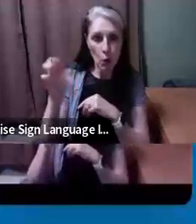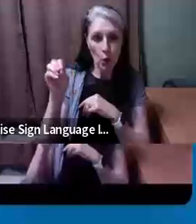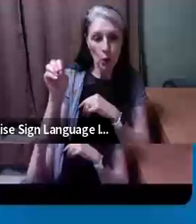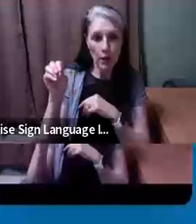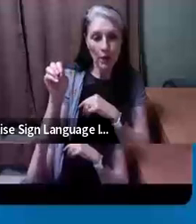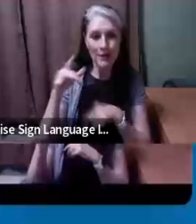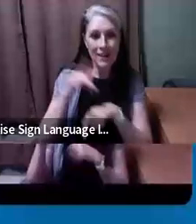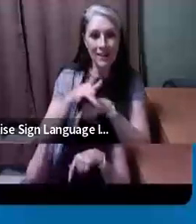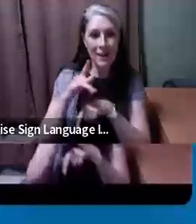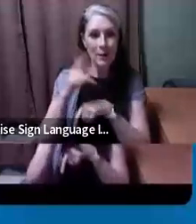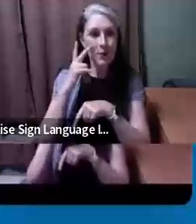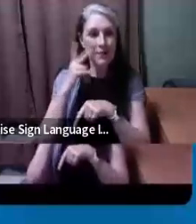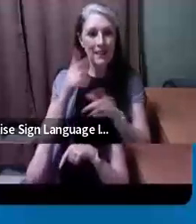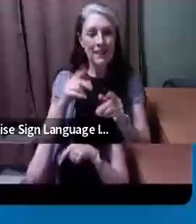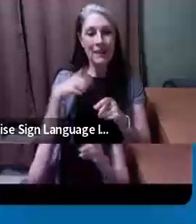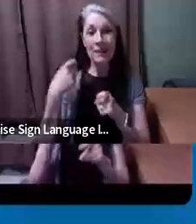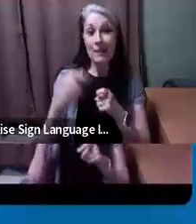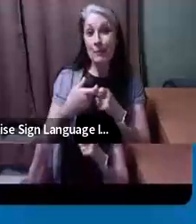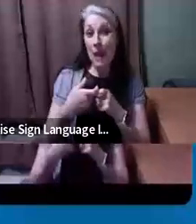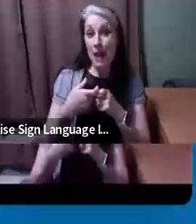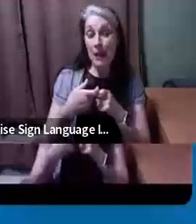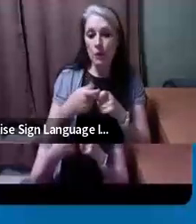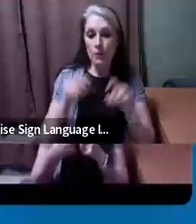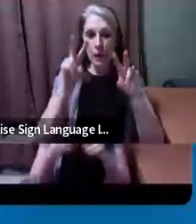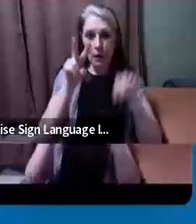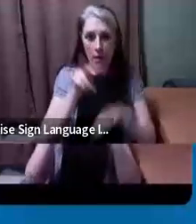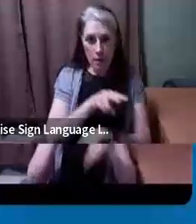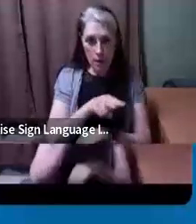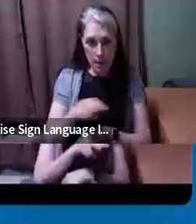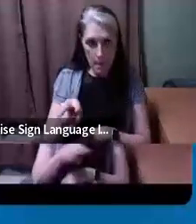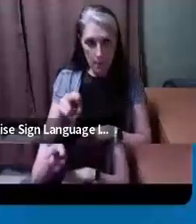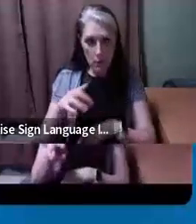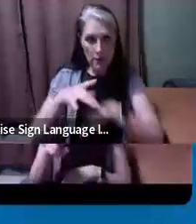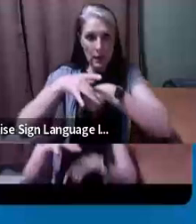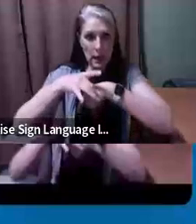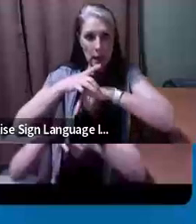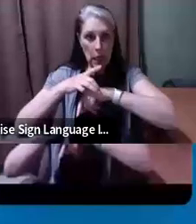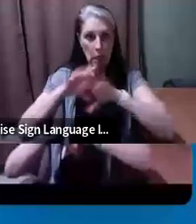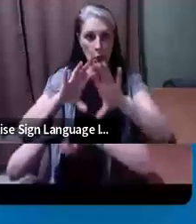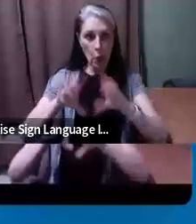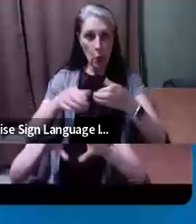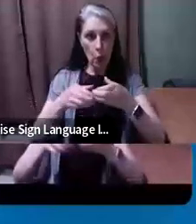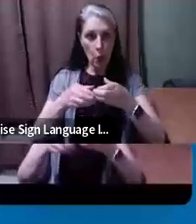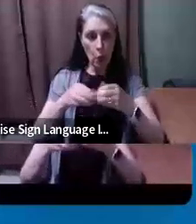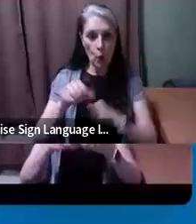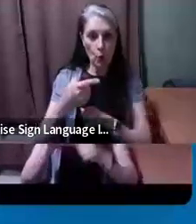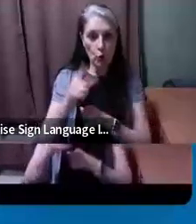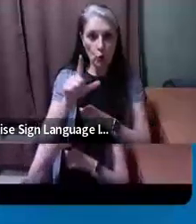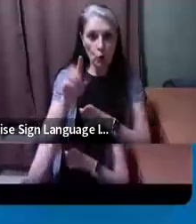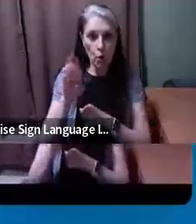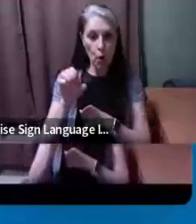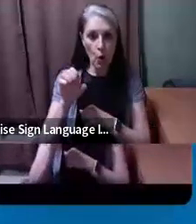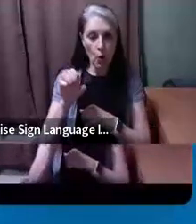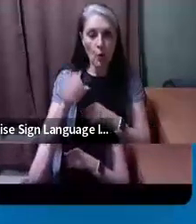you'll see the interpretation icon, which is a little globe feature. You can select that and tune